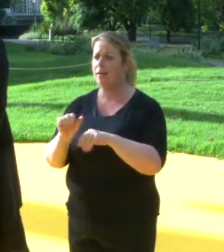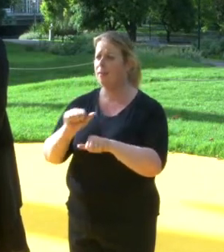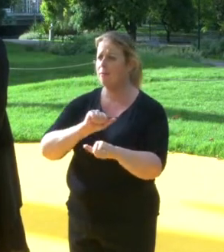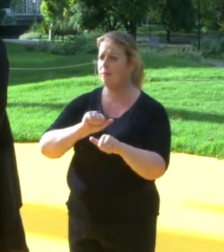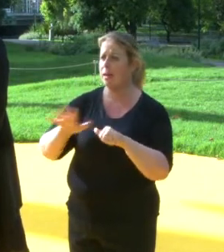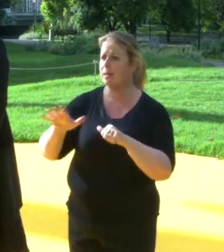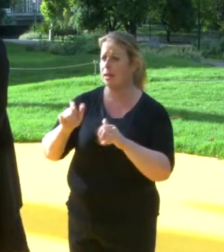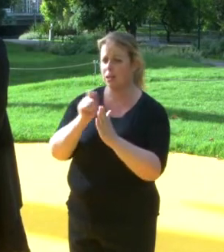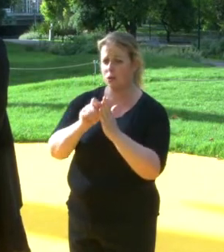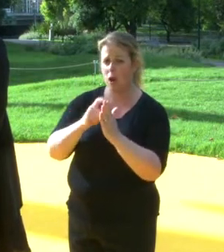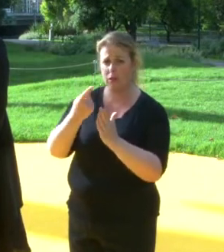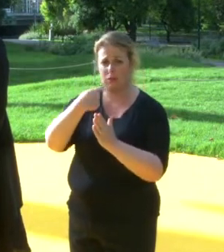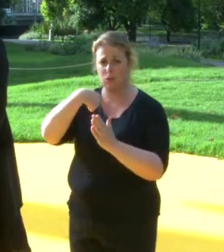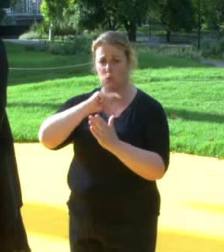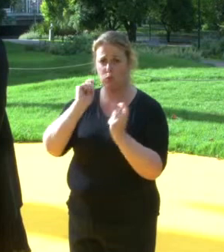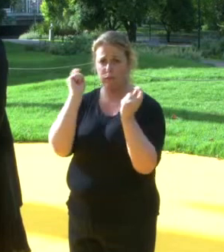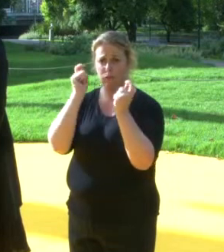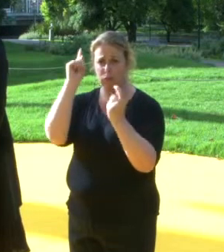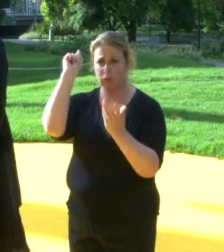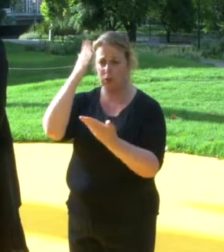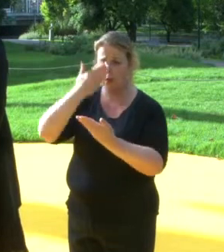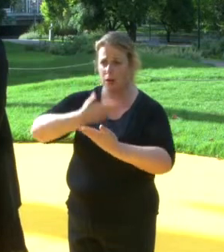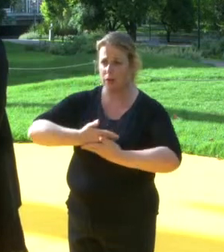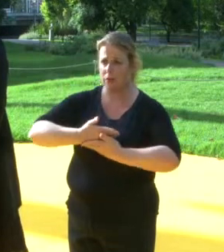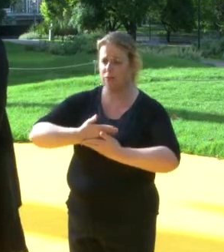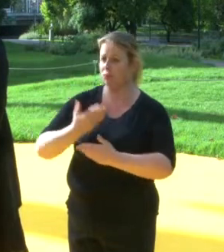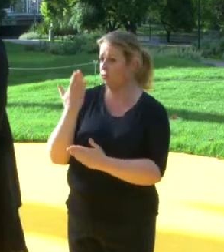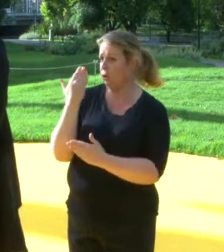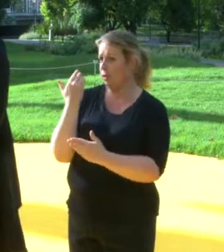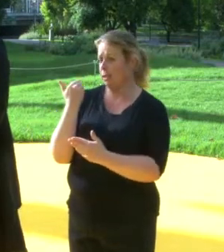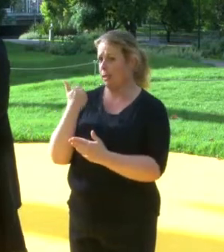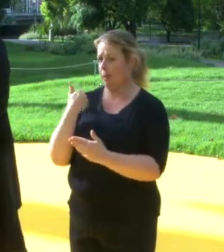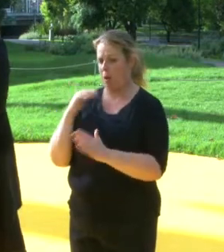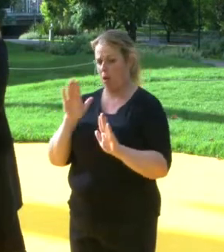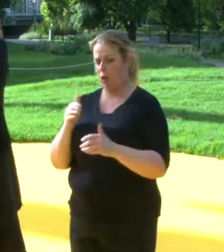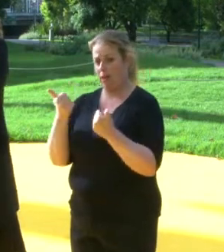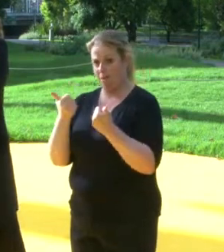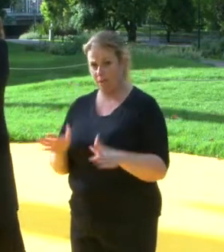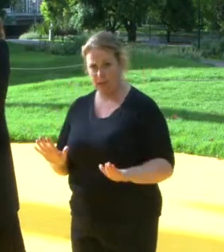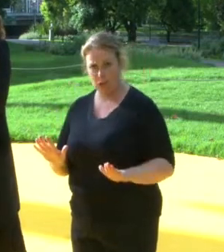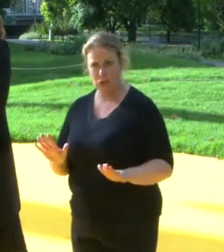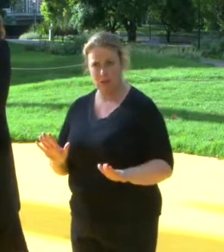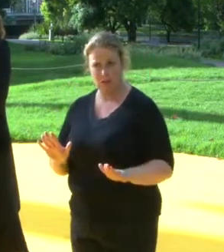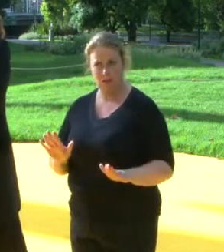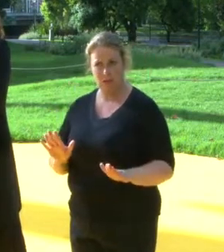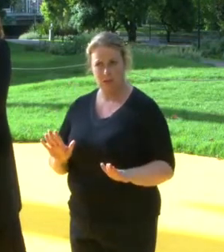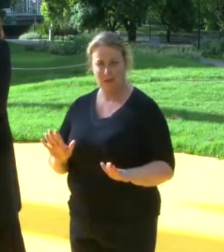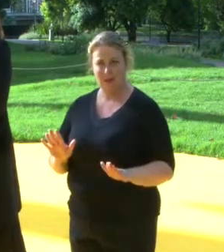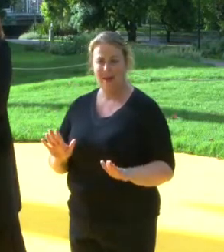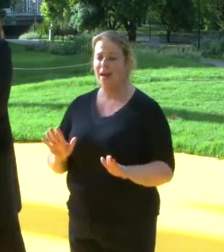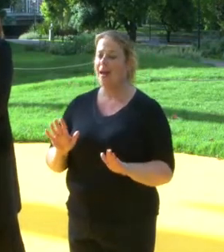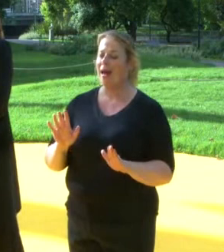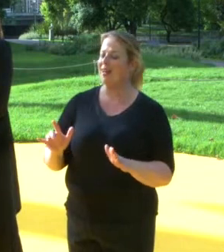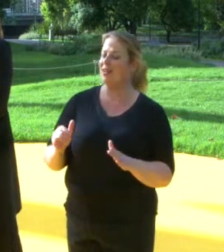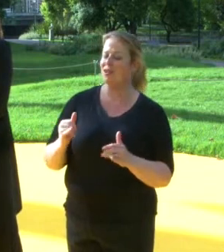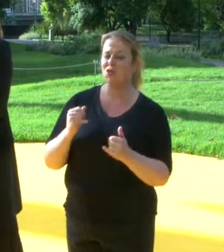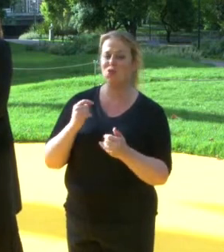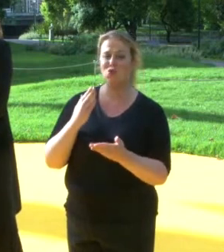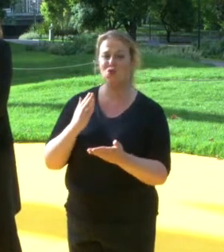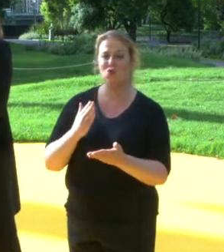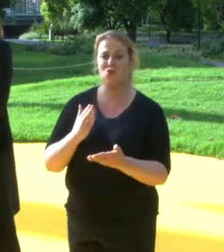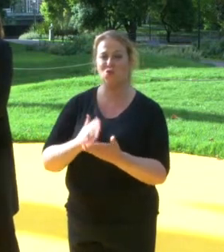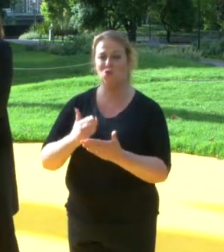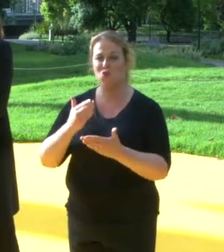tonight. Now, recently I returned from leave, and it's certainly a joy to have your leave coincide with the shortlists